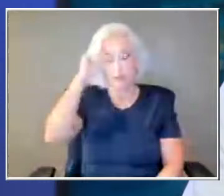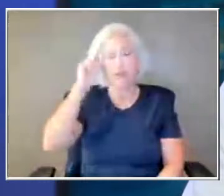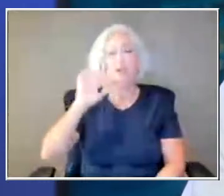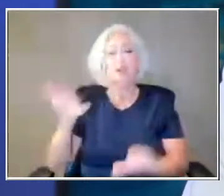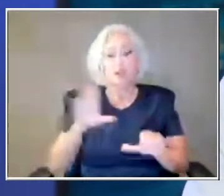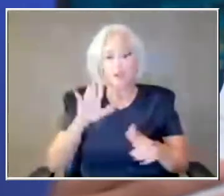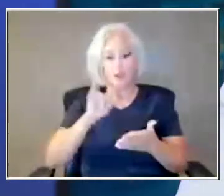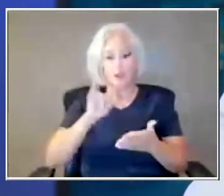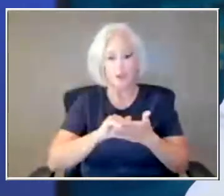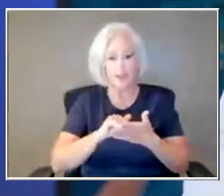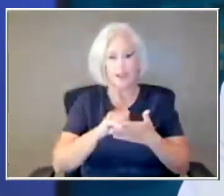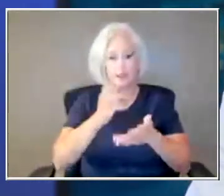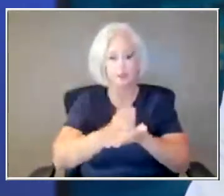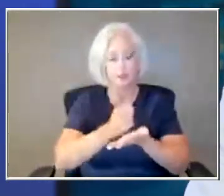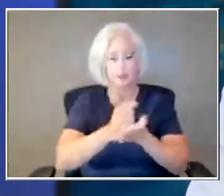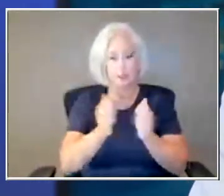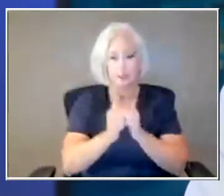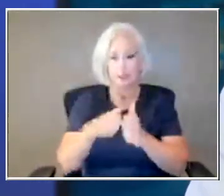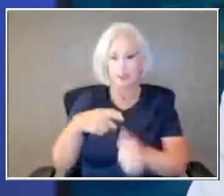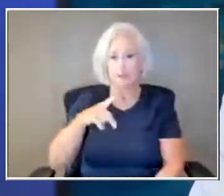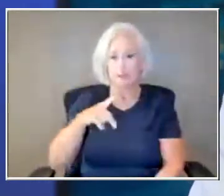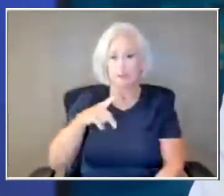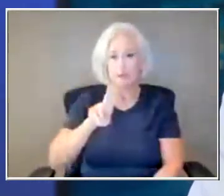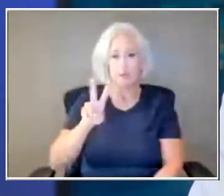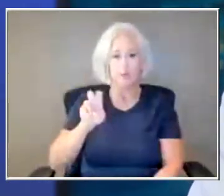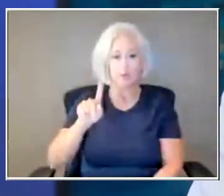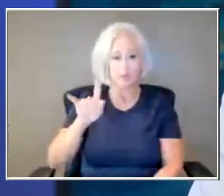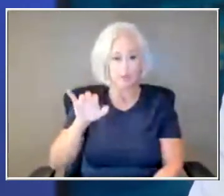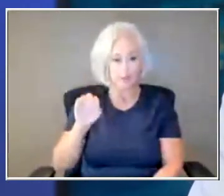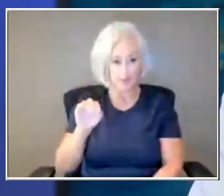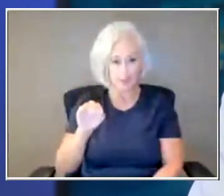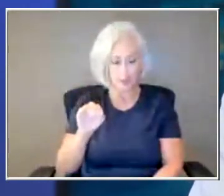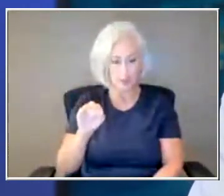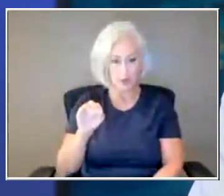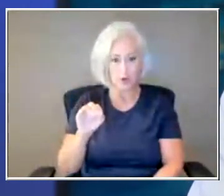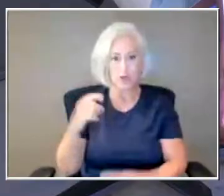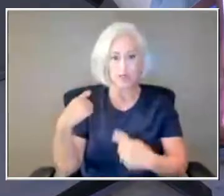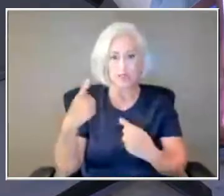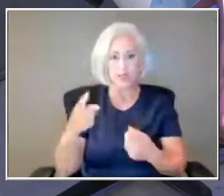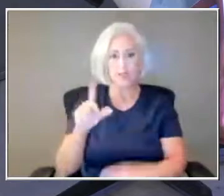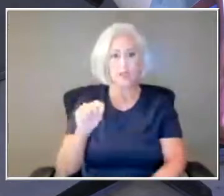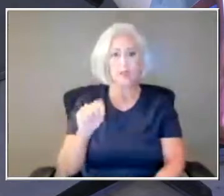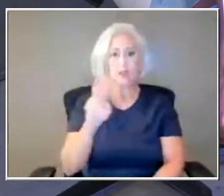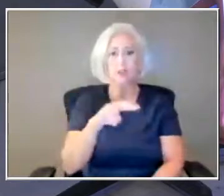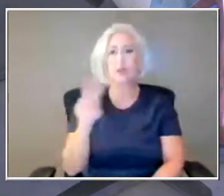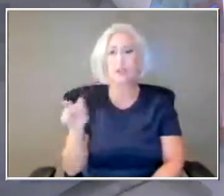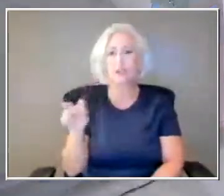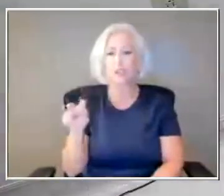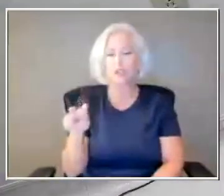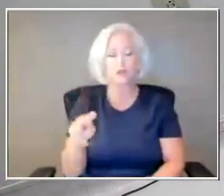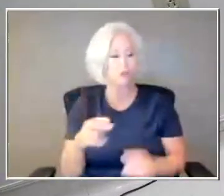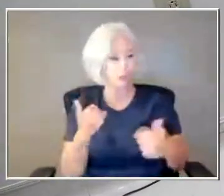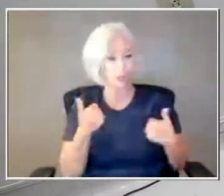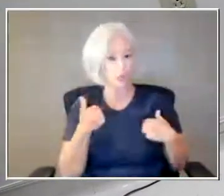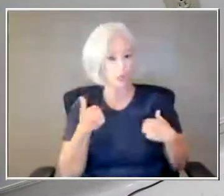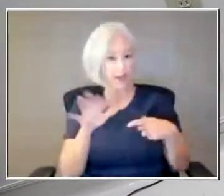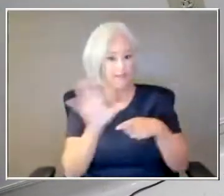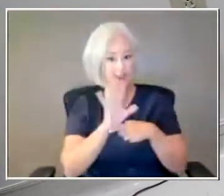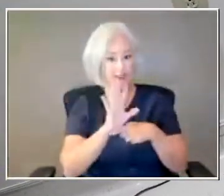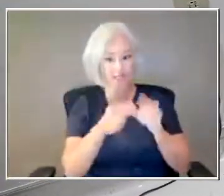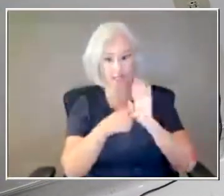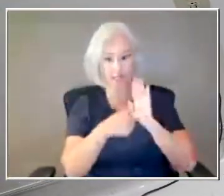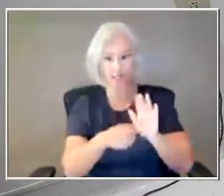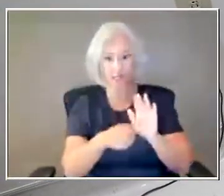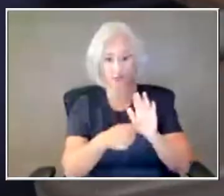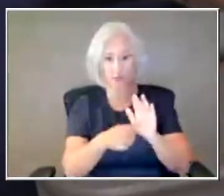Pluvicto, both in 2022 and currently. So that is exactly right. So we have video of it being administered, but